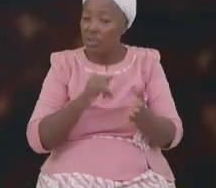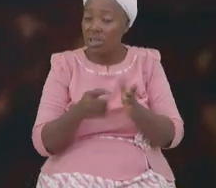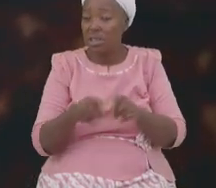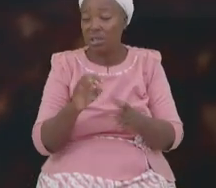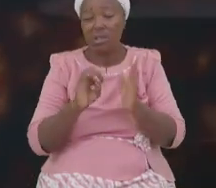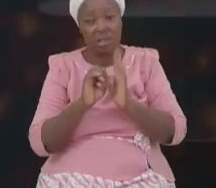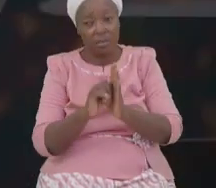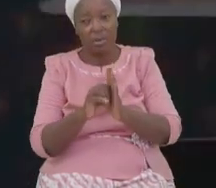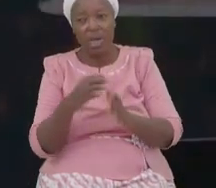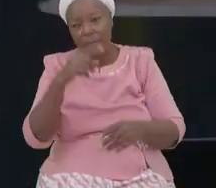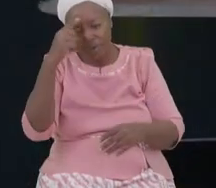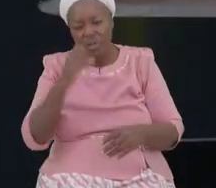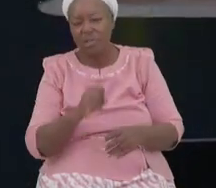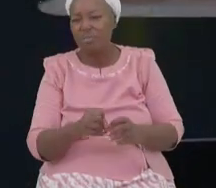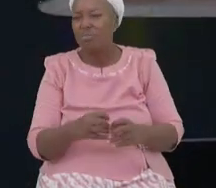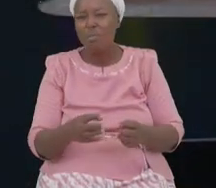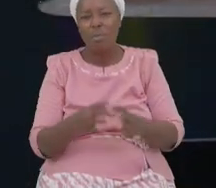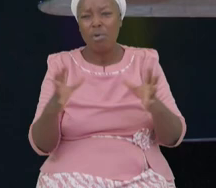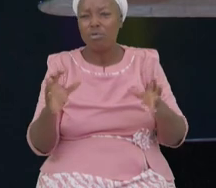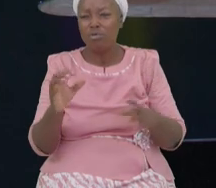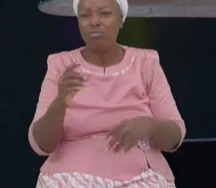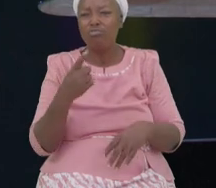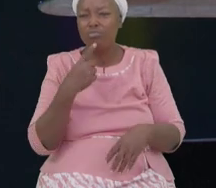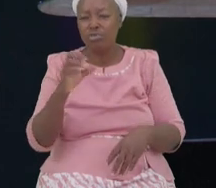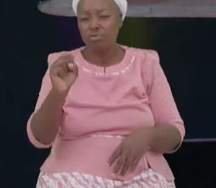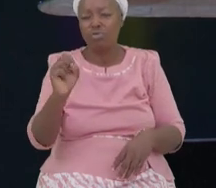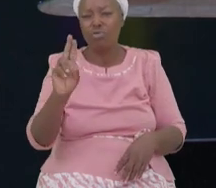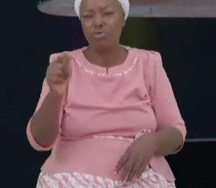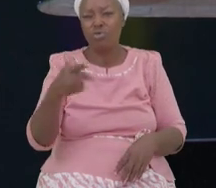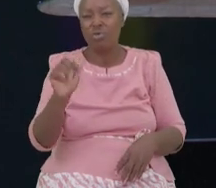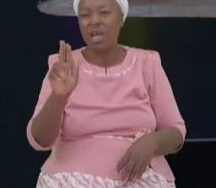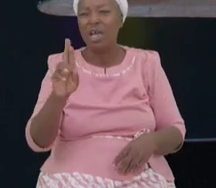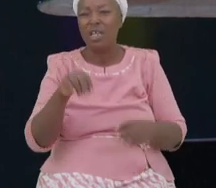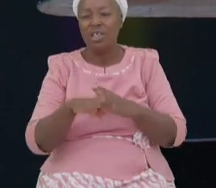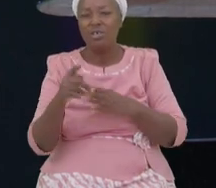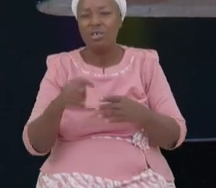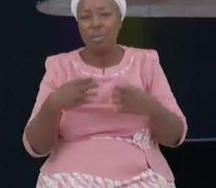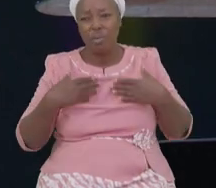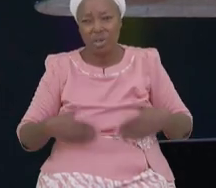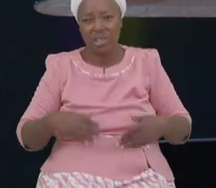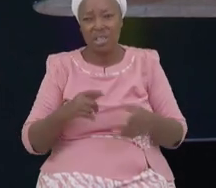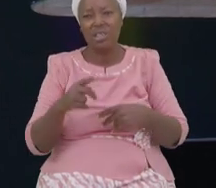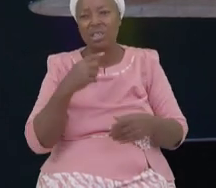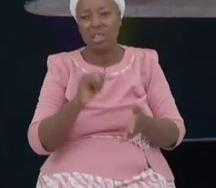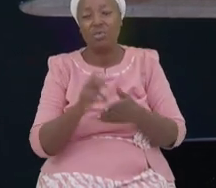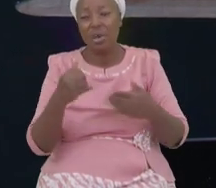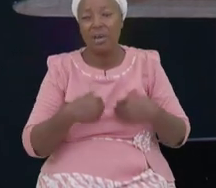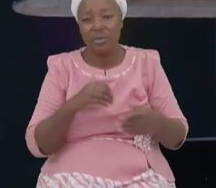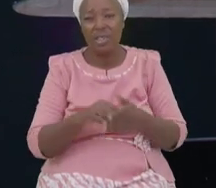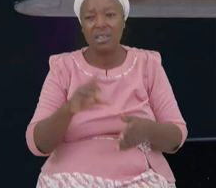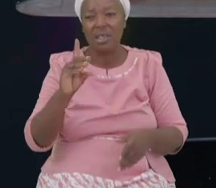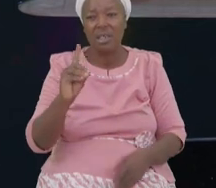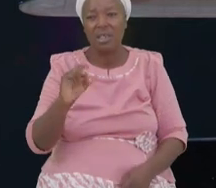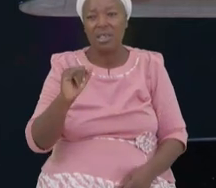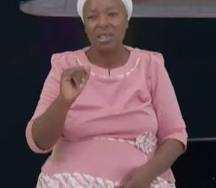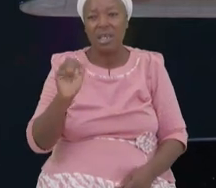the much sugar in your system, you have what is called sugar diabetes. And then the